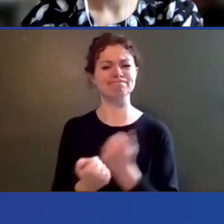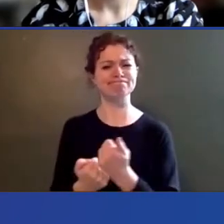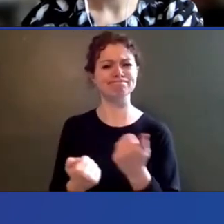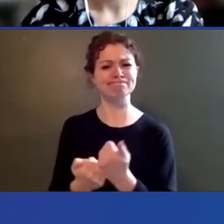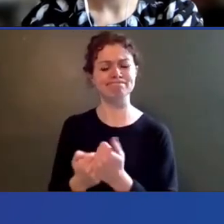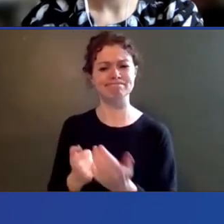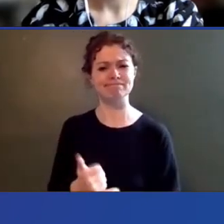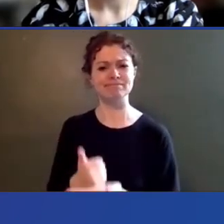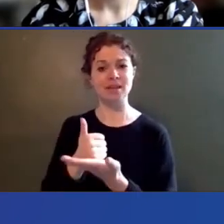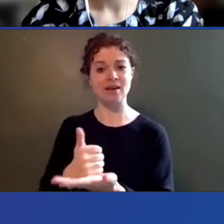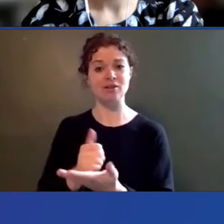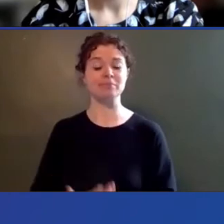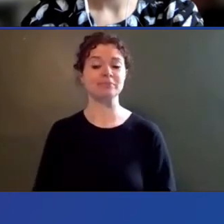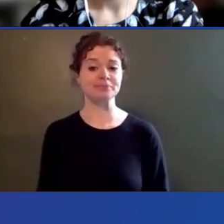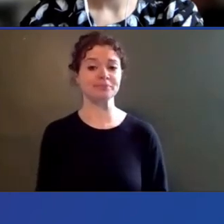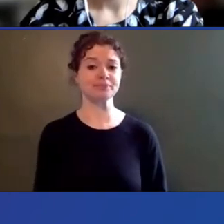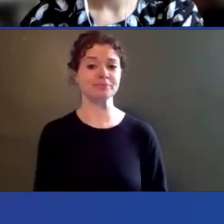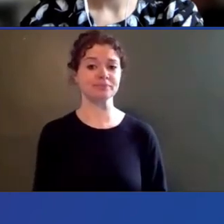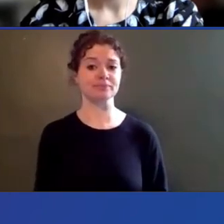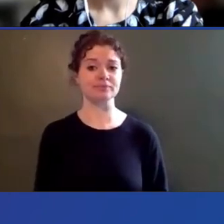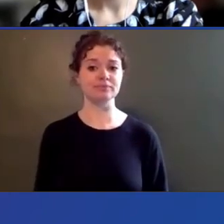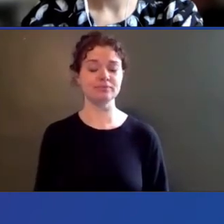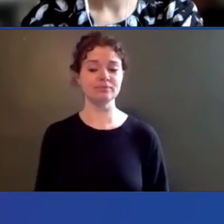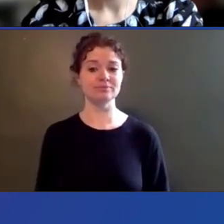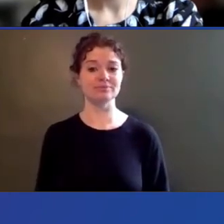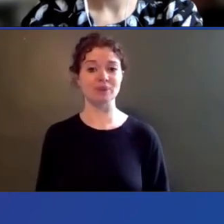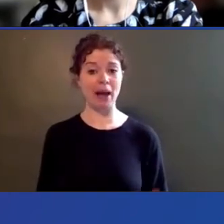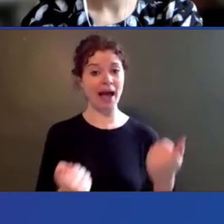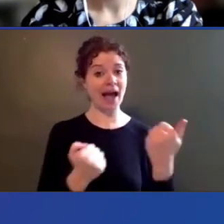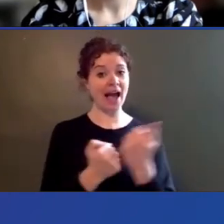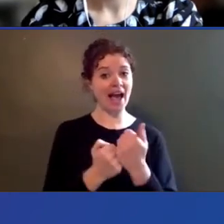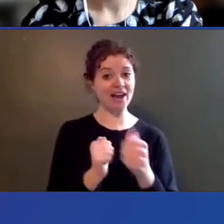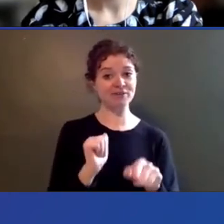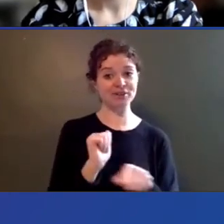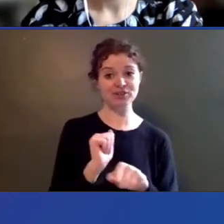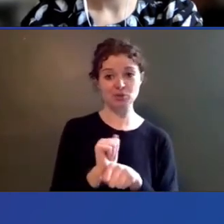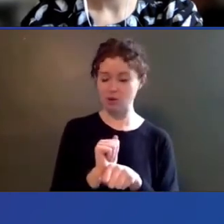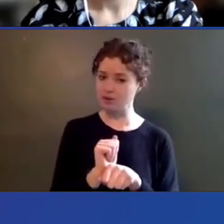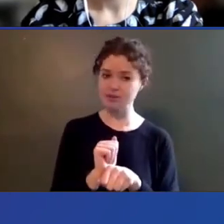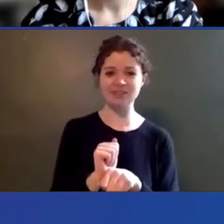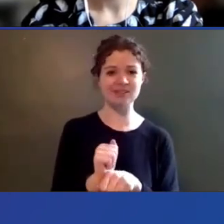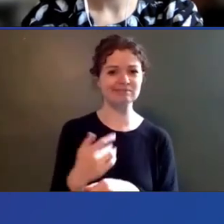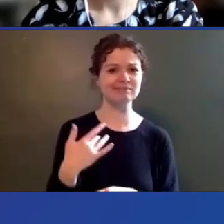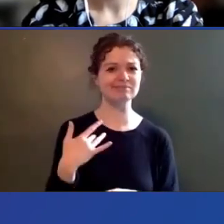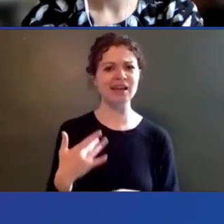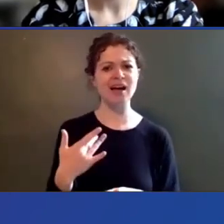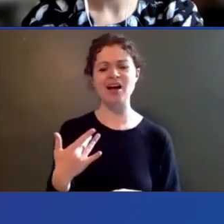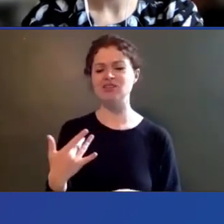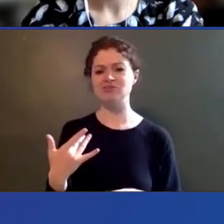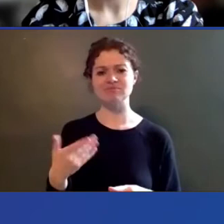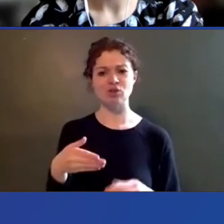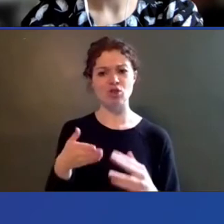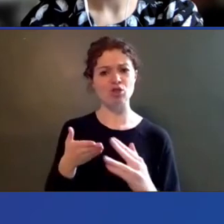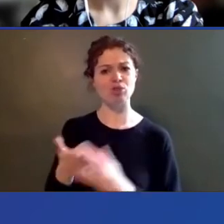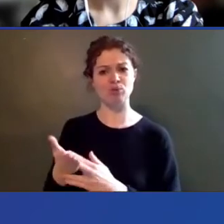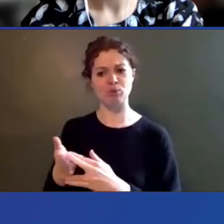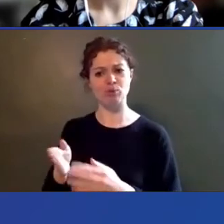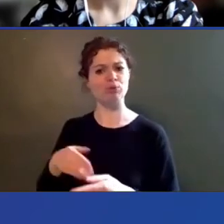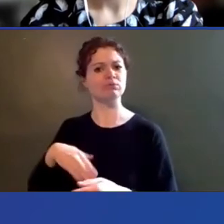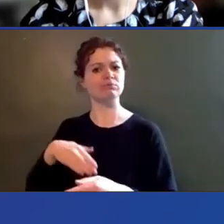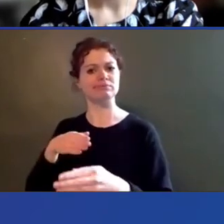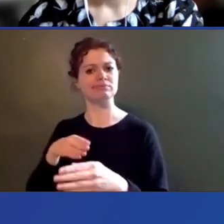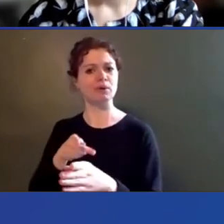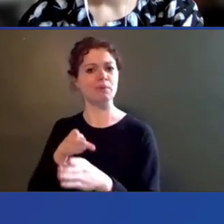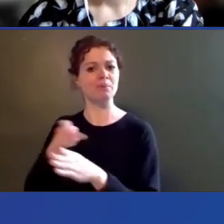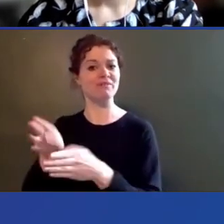work naturally, there's an exchange that happens within our regular programming, which is professional development. And